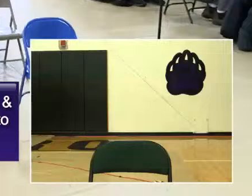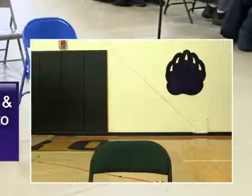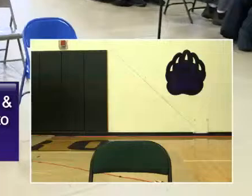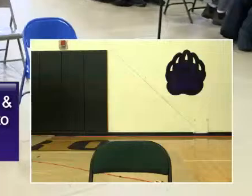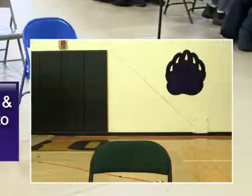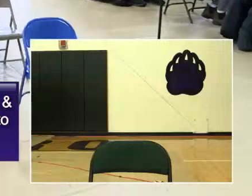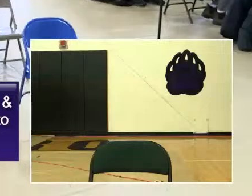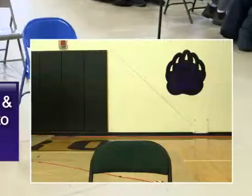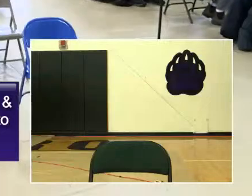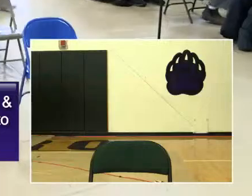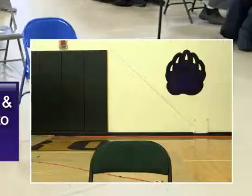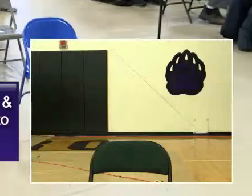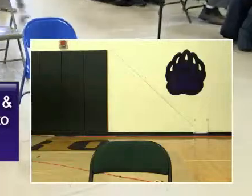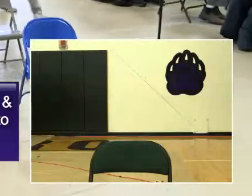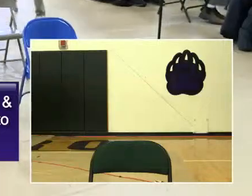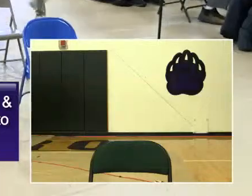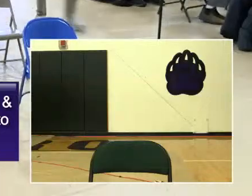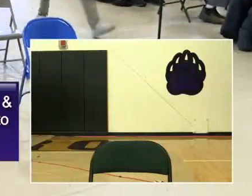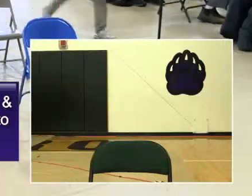know